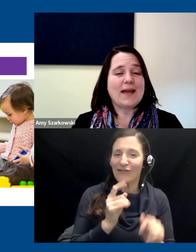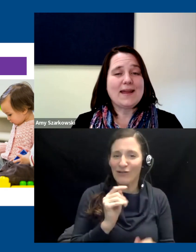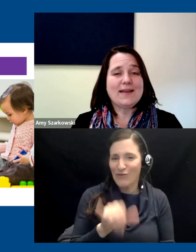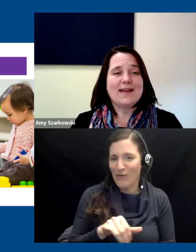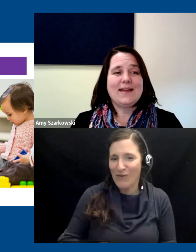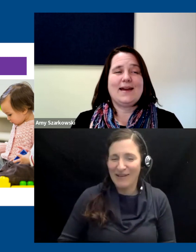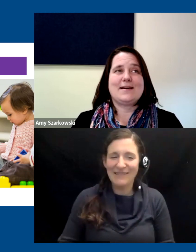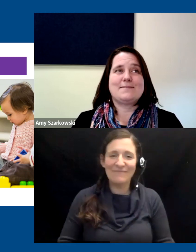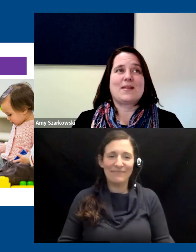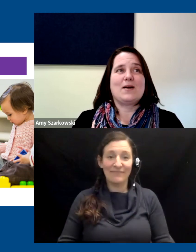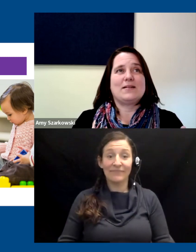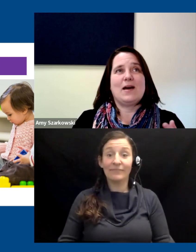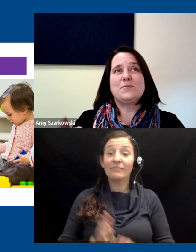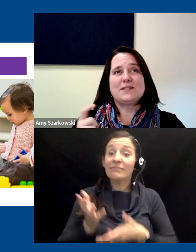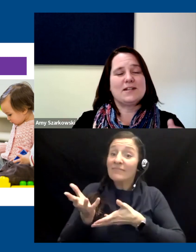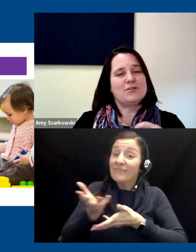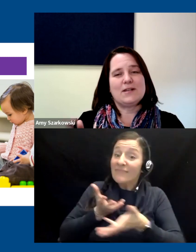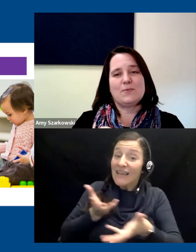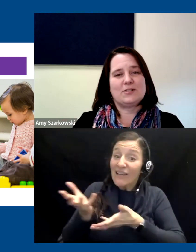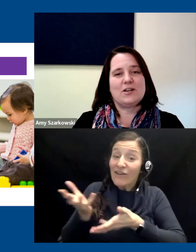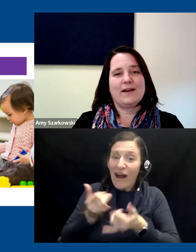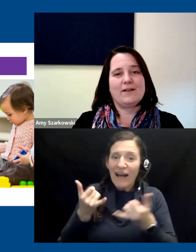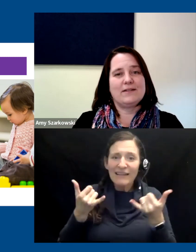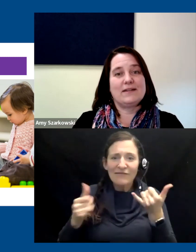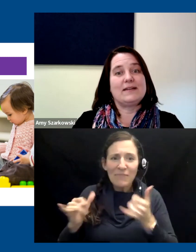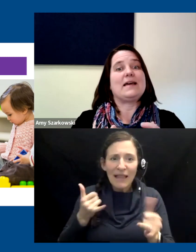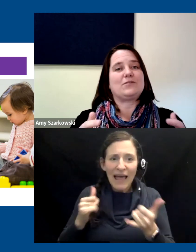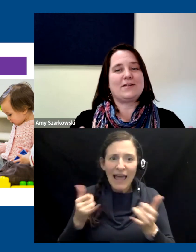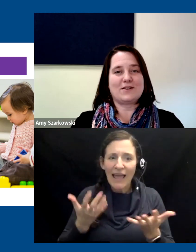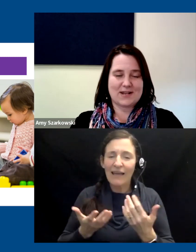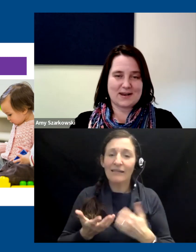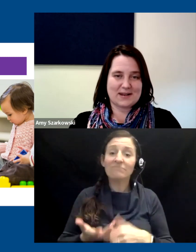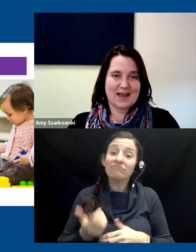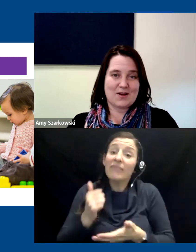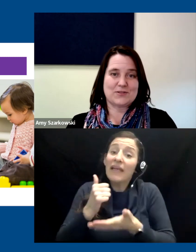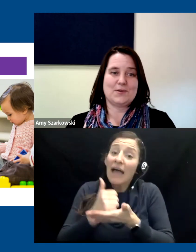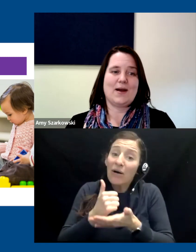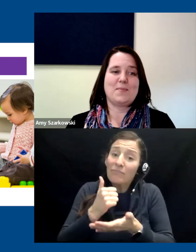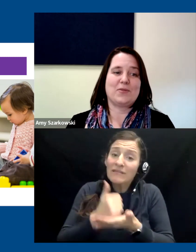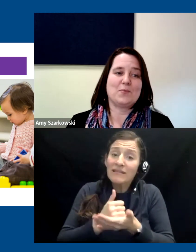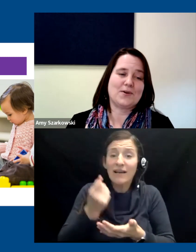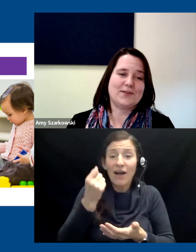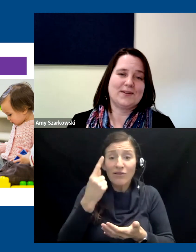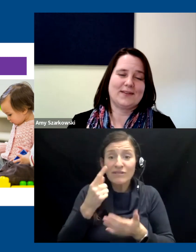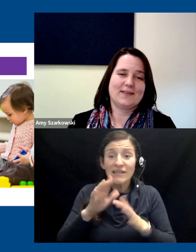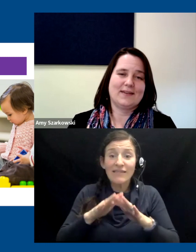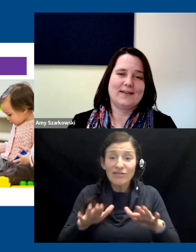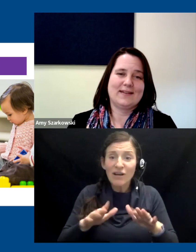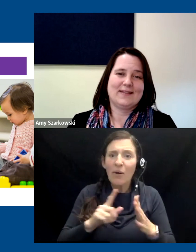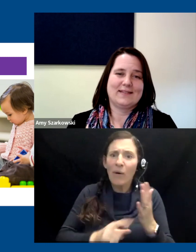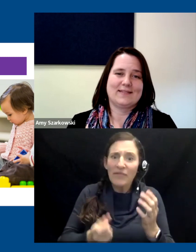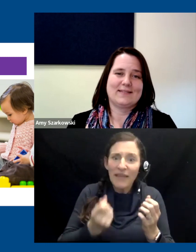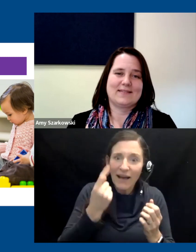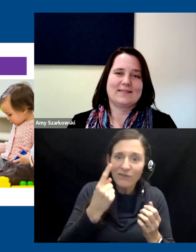Interactive play helps us to understand what the child is actually understanding also about the world.